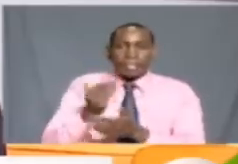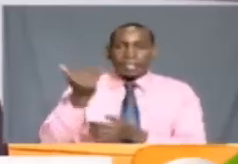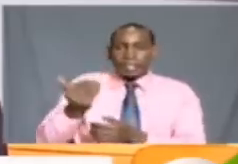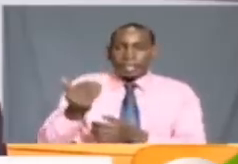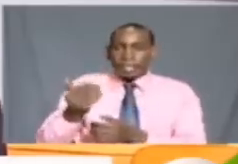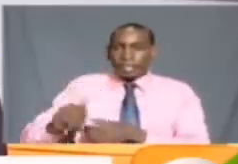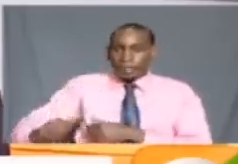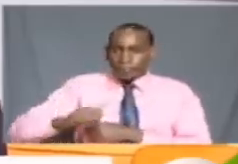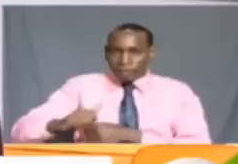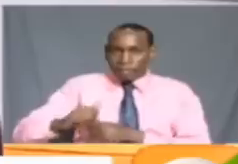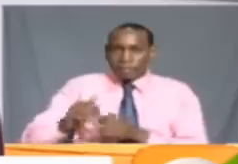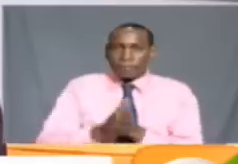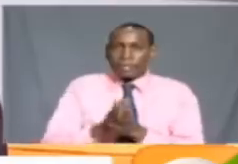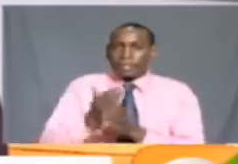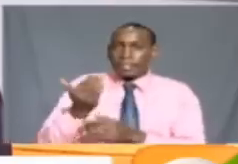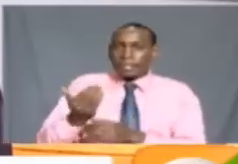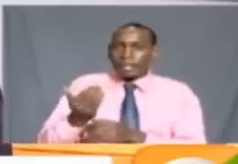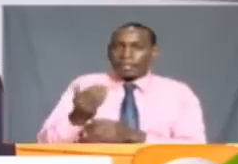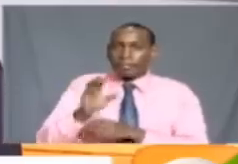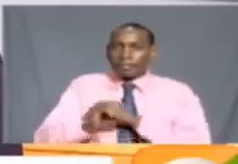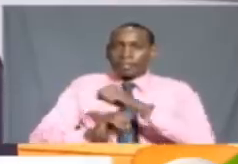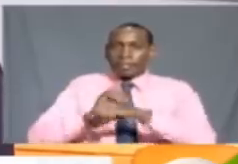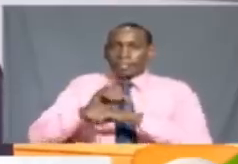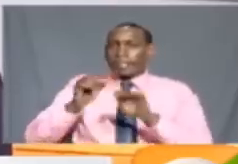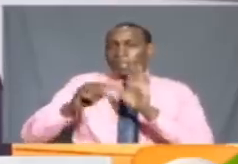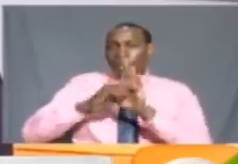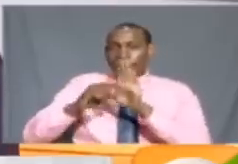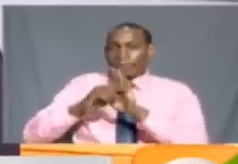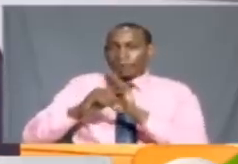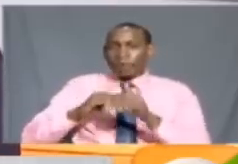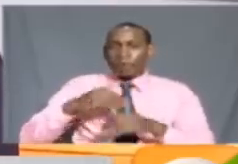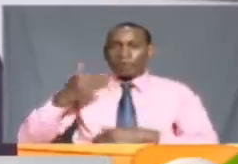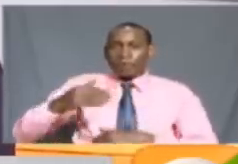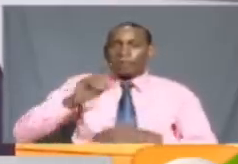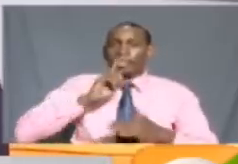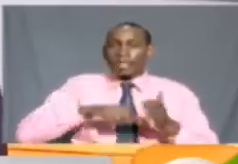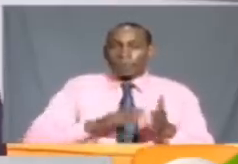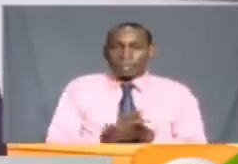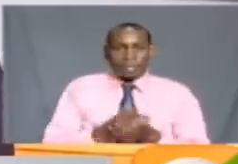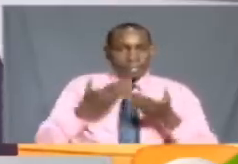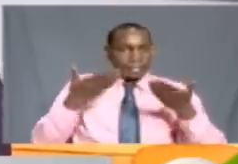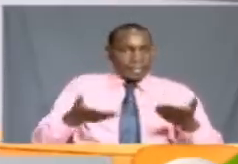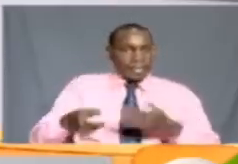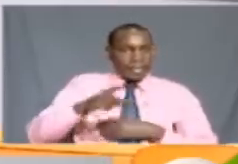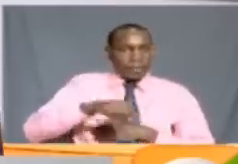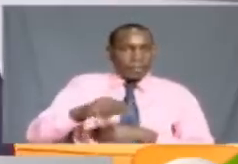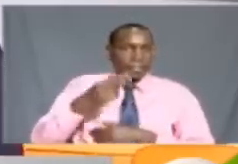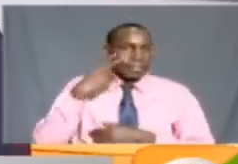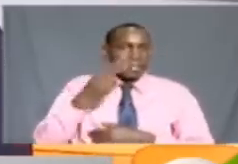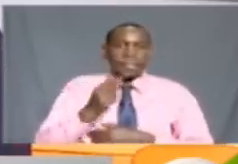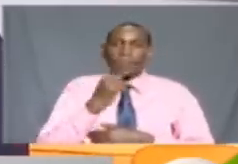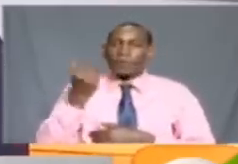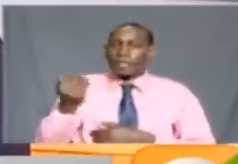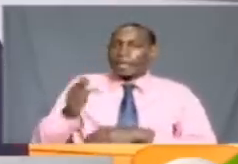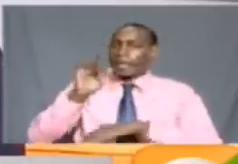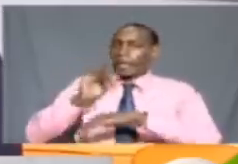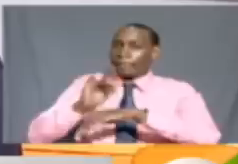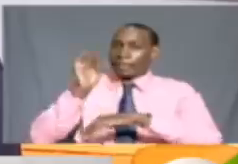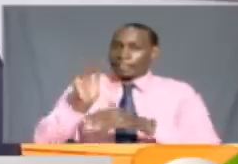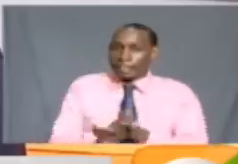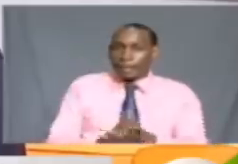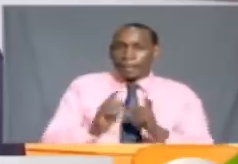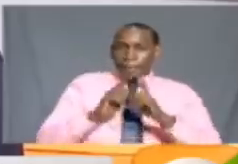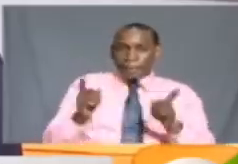prostitution, child pornography. And I keep saying this, look, right now we are thinking it's the boy child who's being affected.